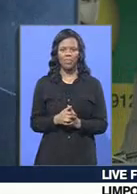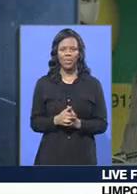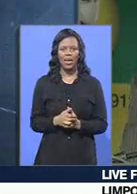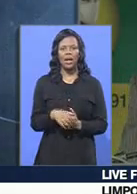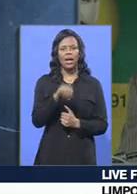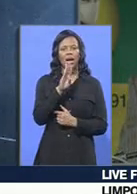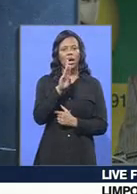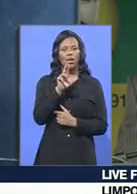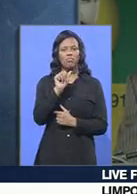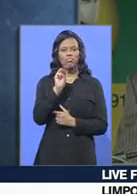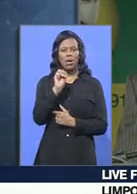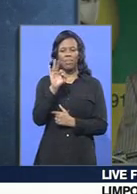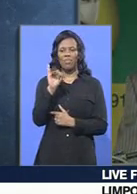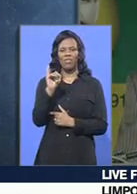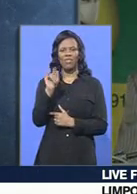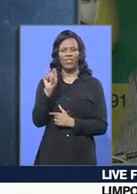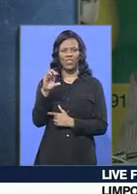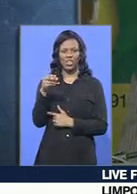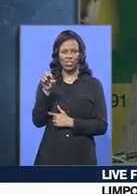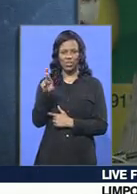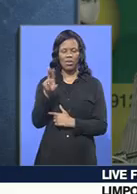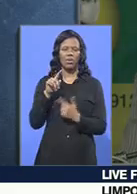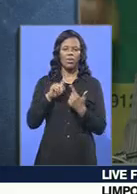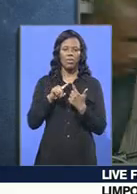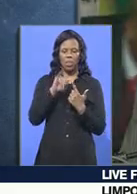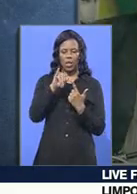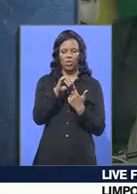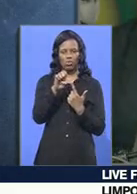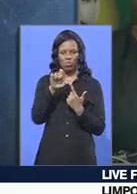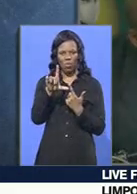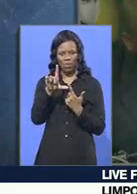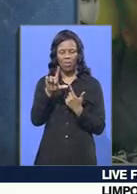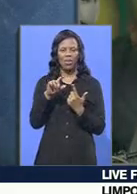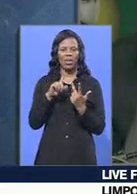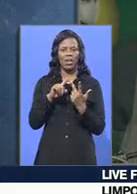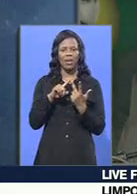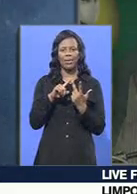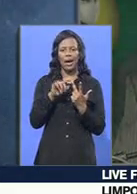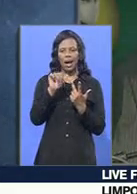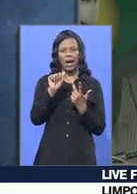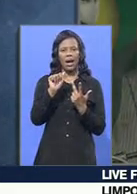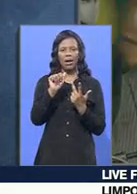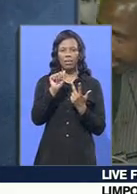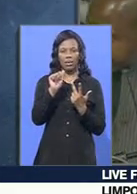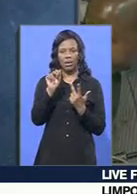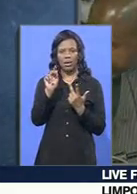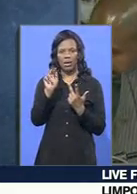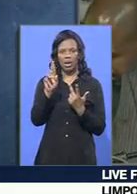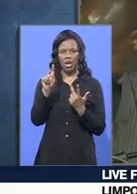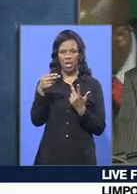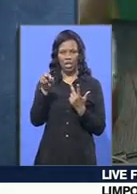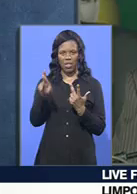Vernon Barenge, Joel Joffe, Arthur Shackleton, and